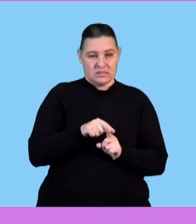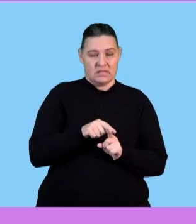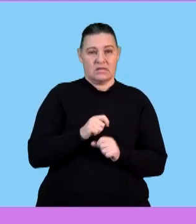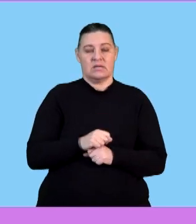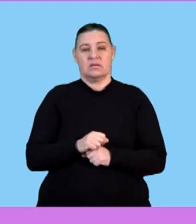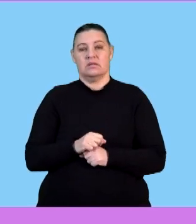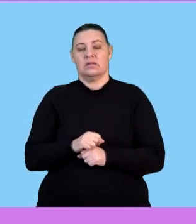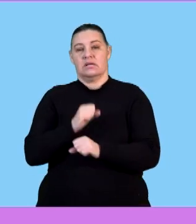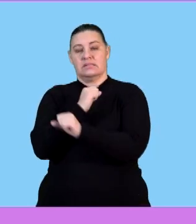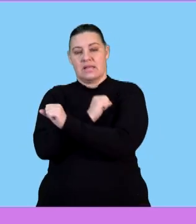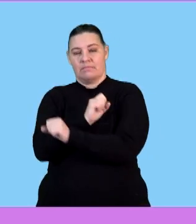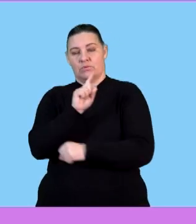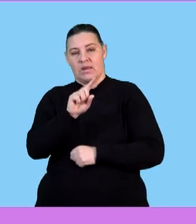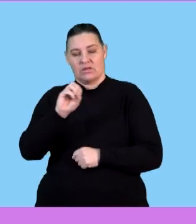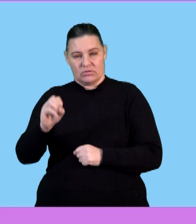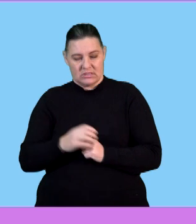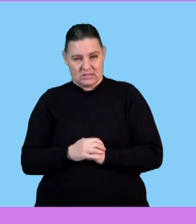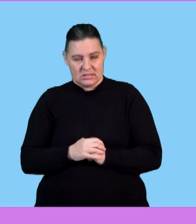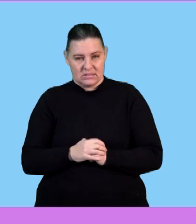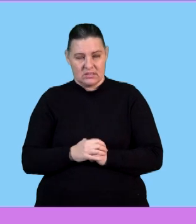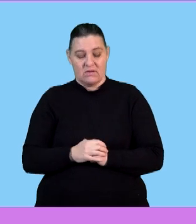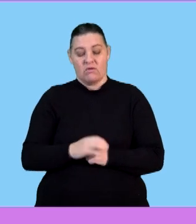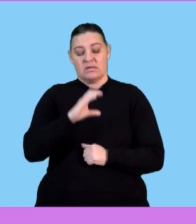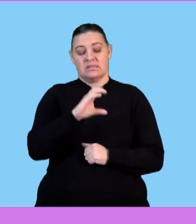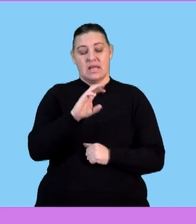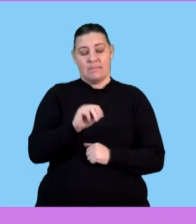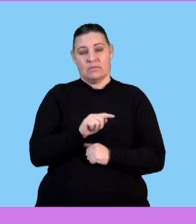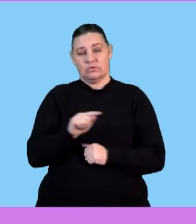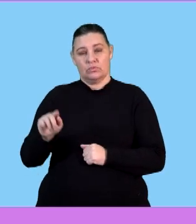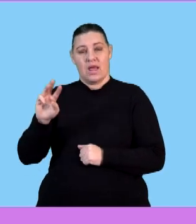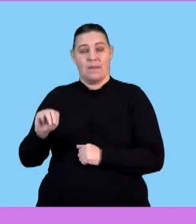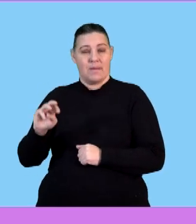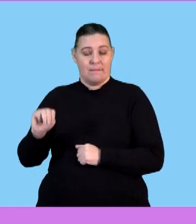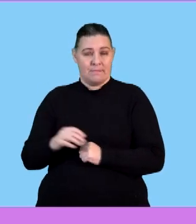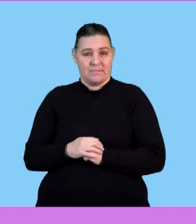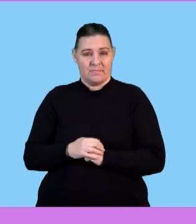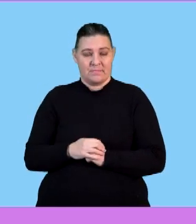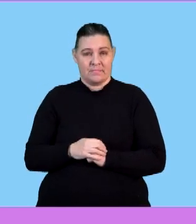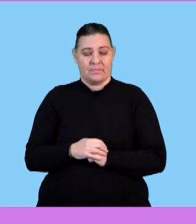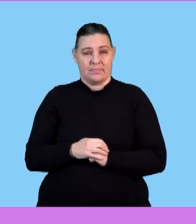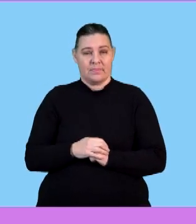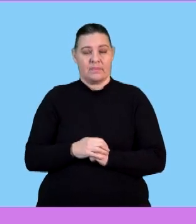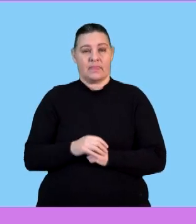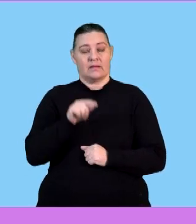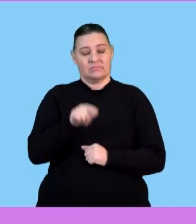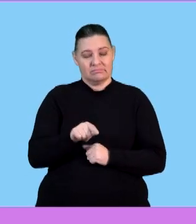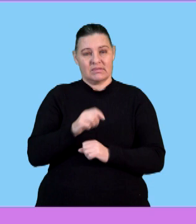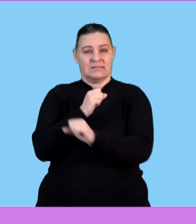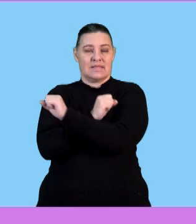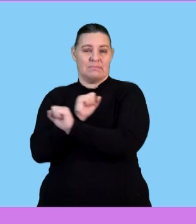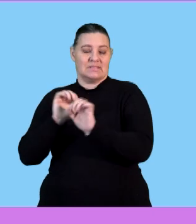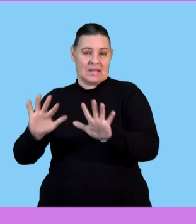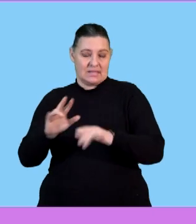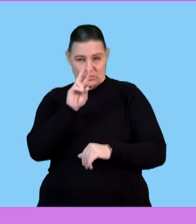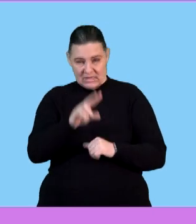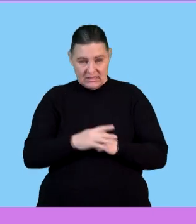path again, times by 100. If I want to go from centimeters to millimeters, I times by 10. You